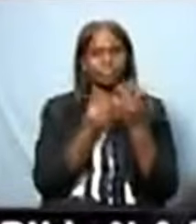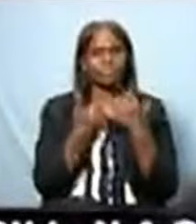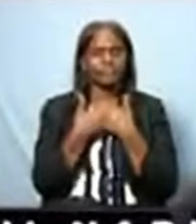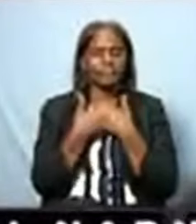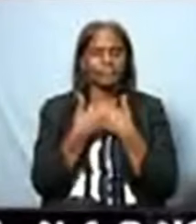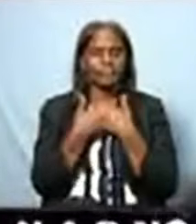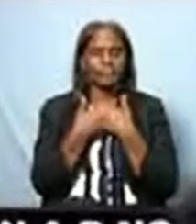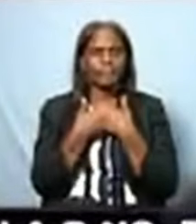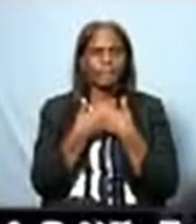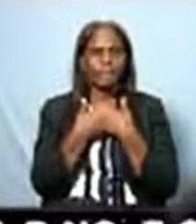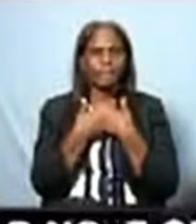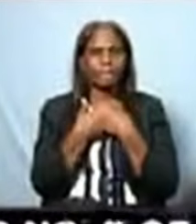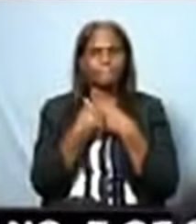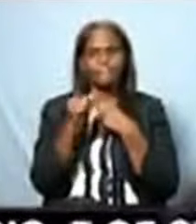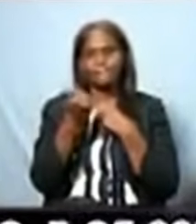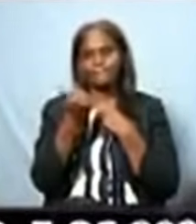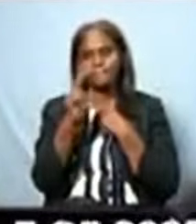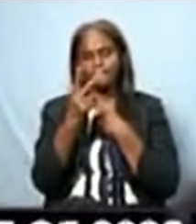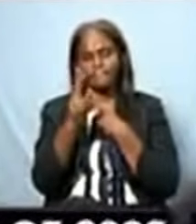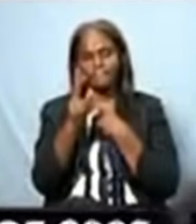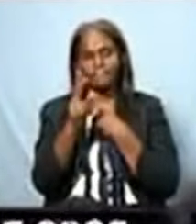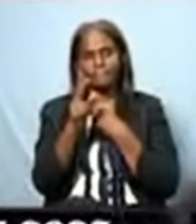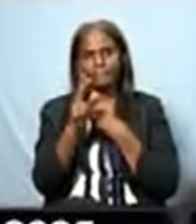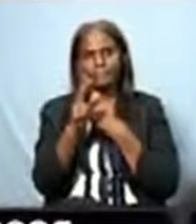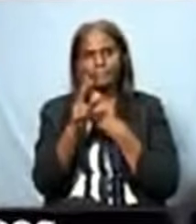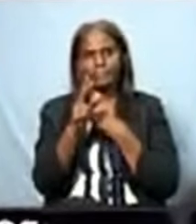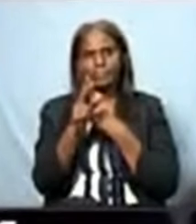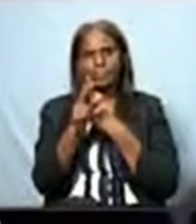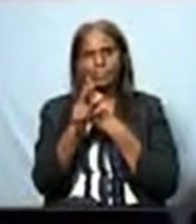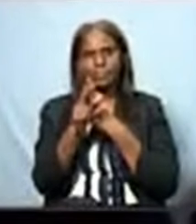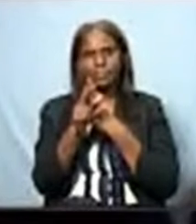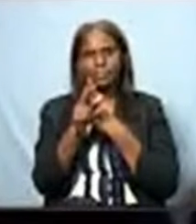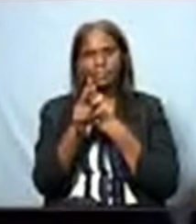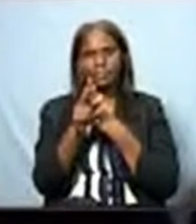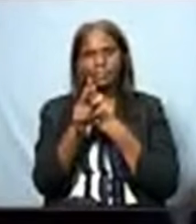having 13 substantive